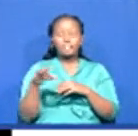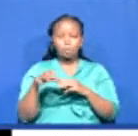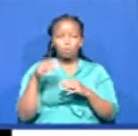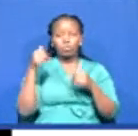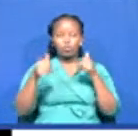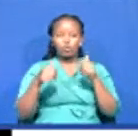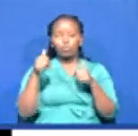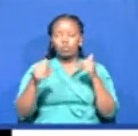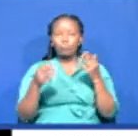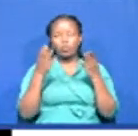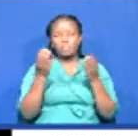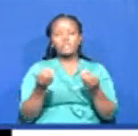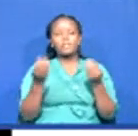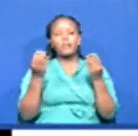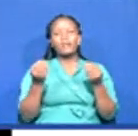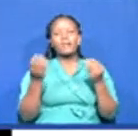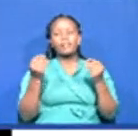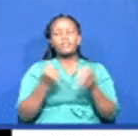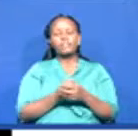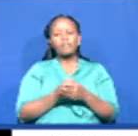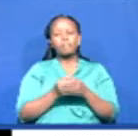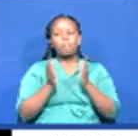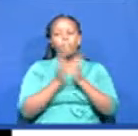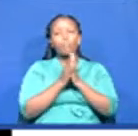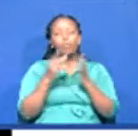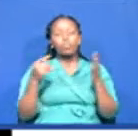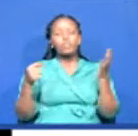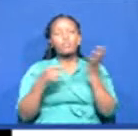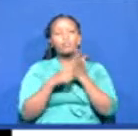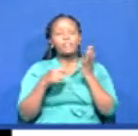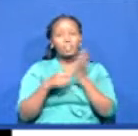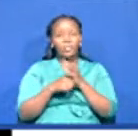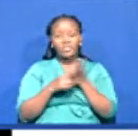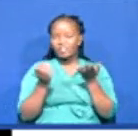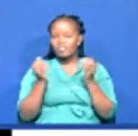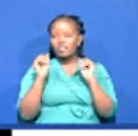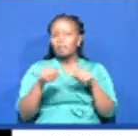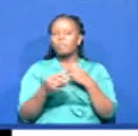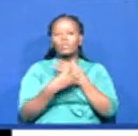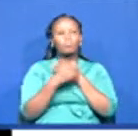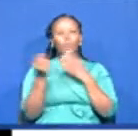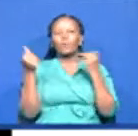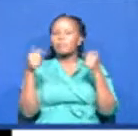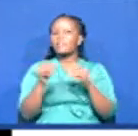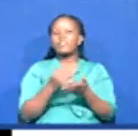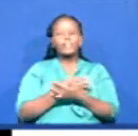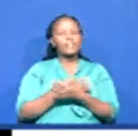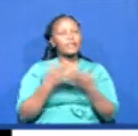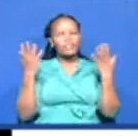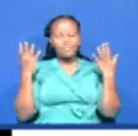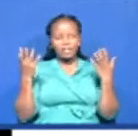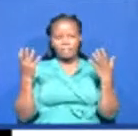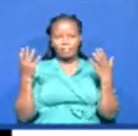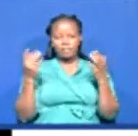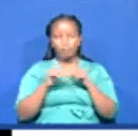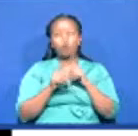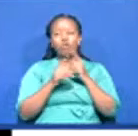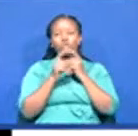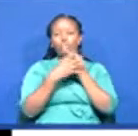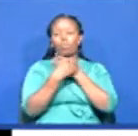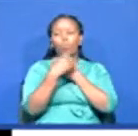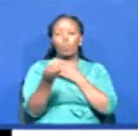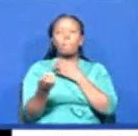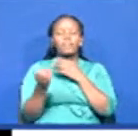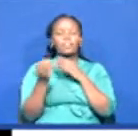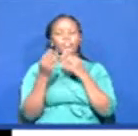intercept. With modern technologies, one can copy anything, including trademarks, holograms, barcodes. copying and passing off is